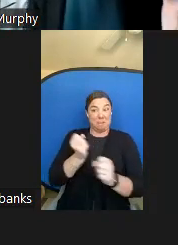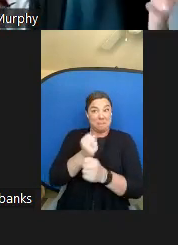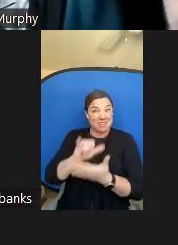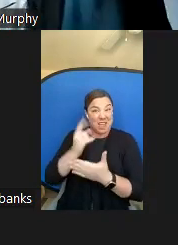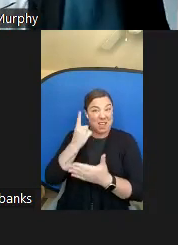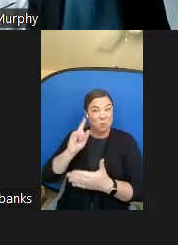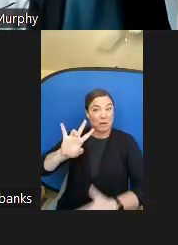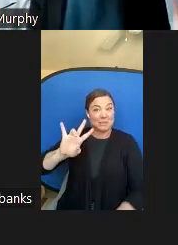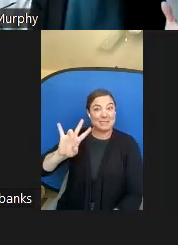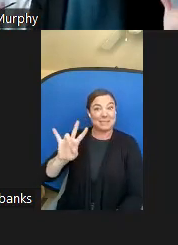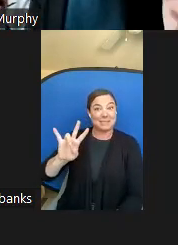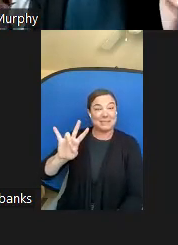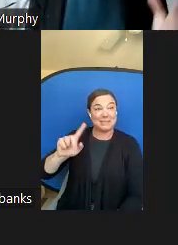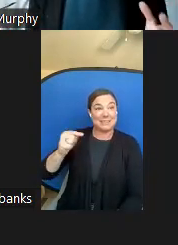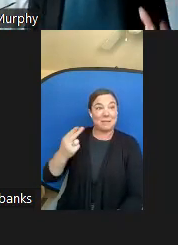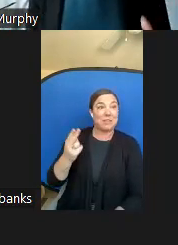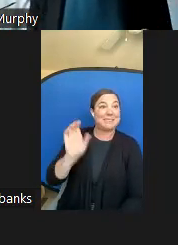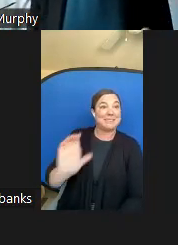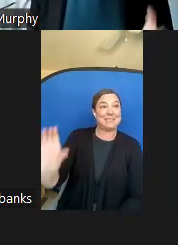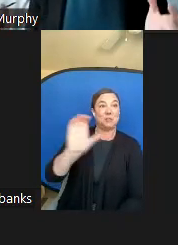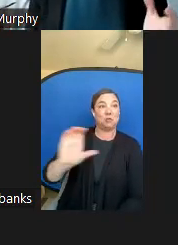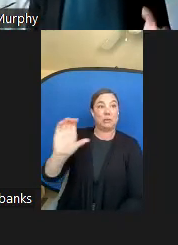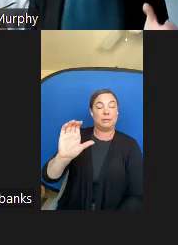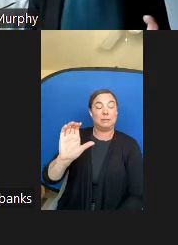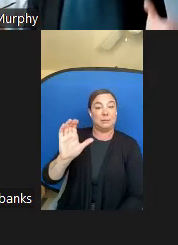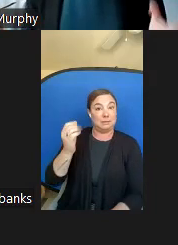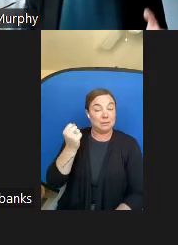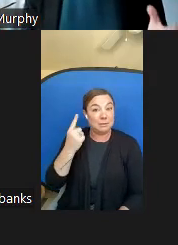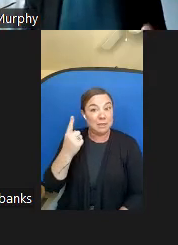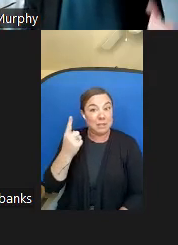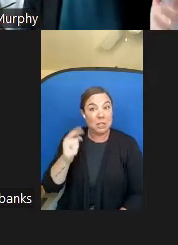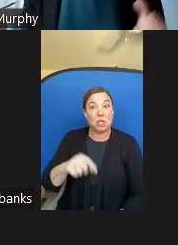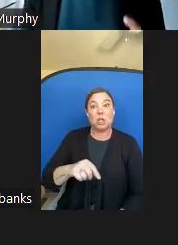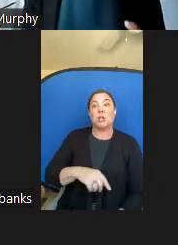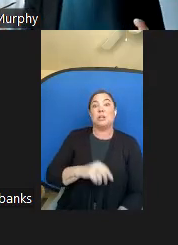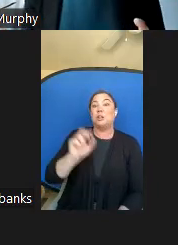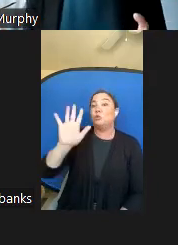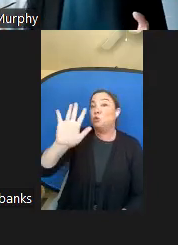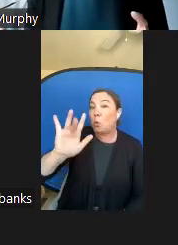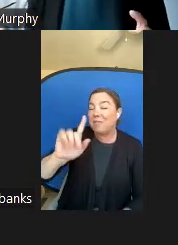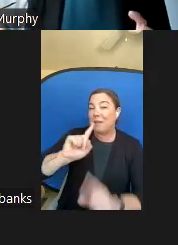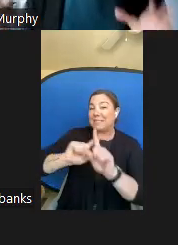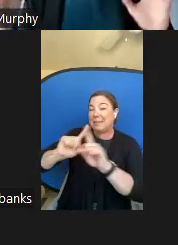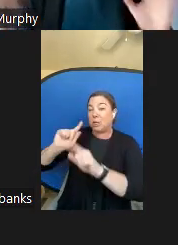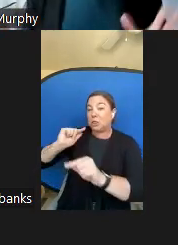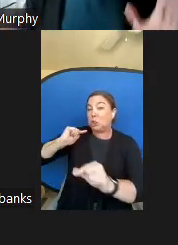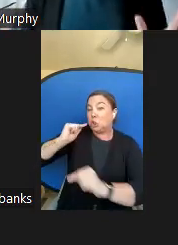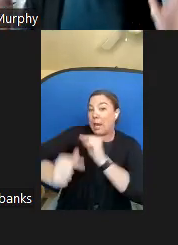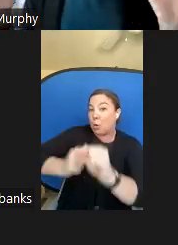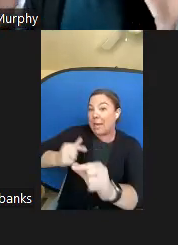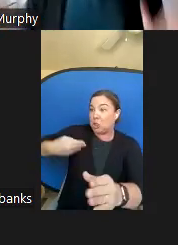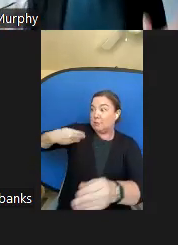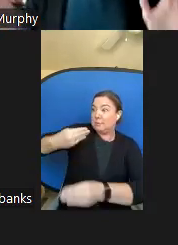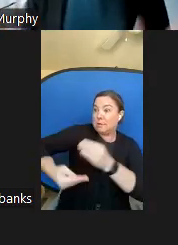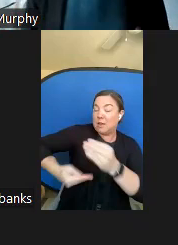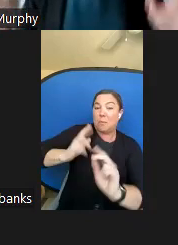human terms, or more human terms, that's somewhere in the order of 25 generations of potters. So this